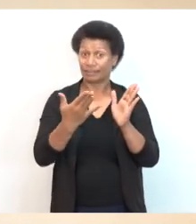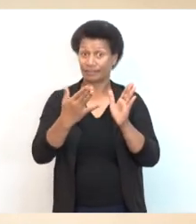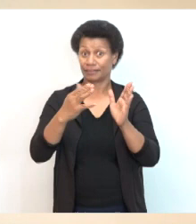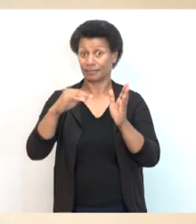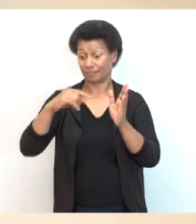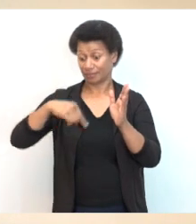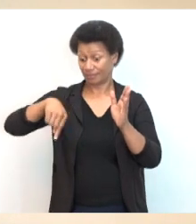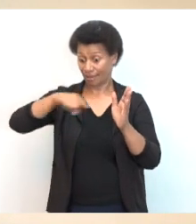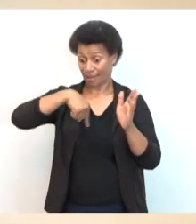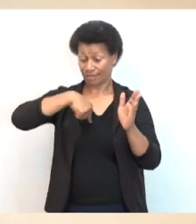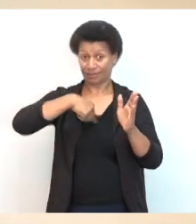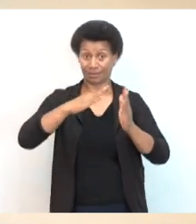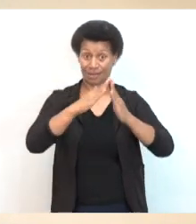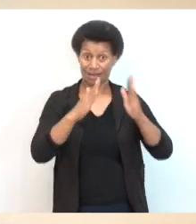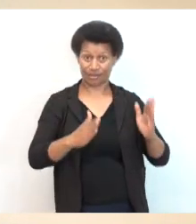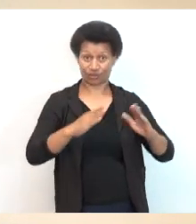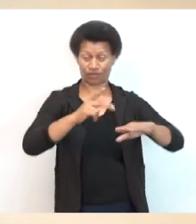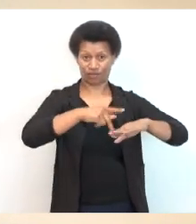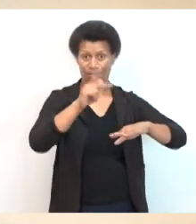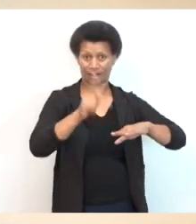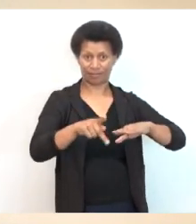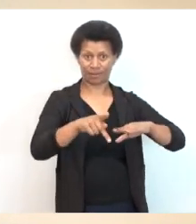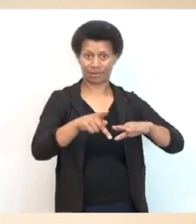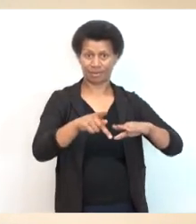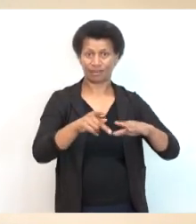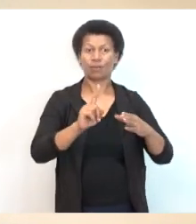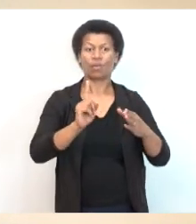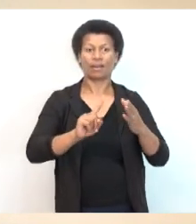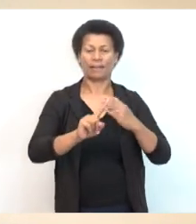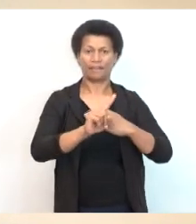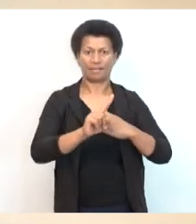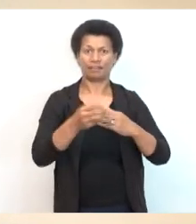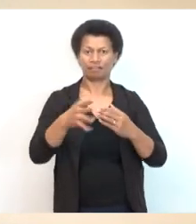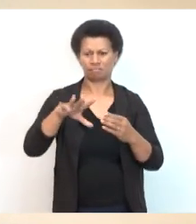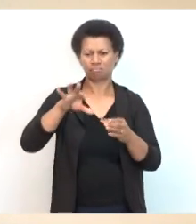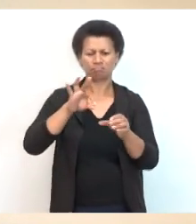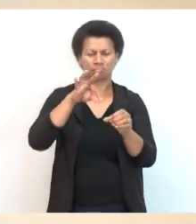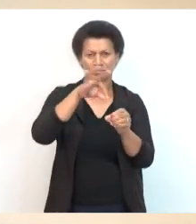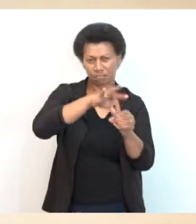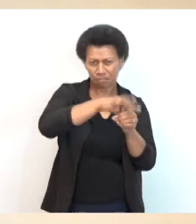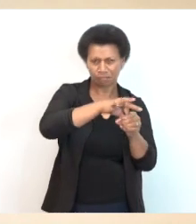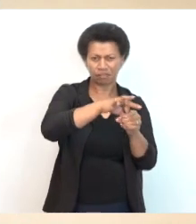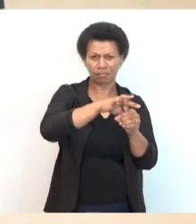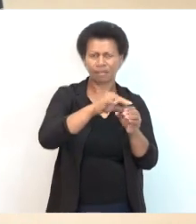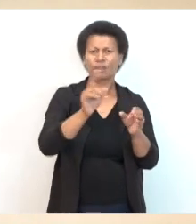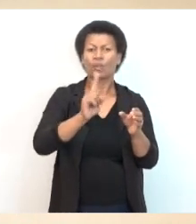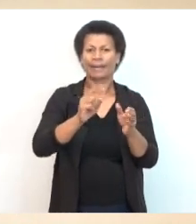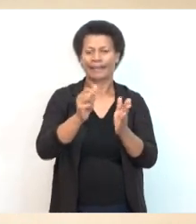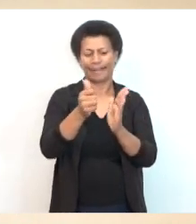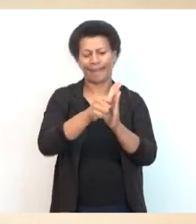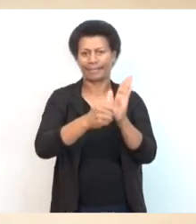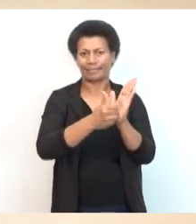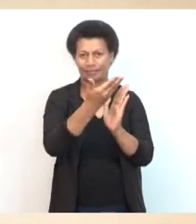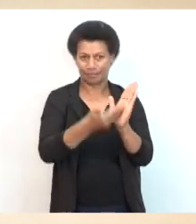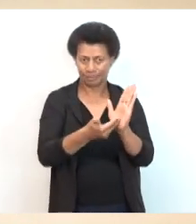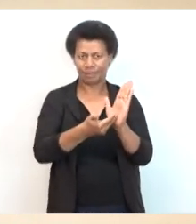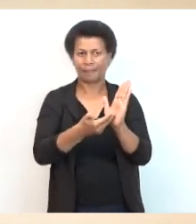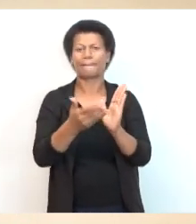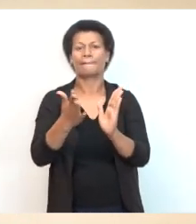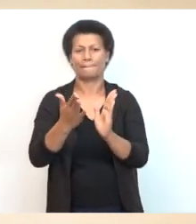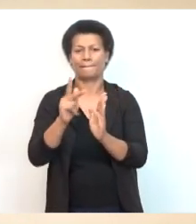of Representatives or Parliament, and in effect have a majority vote to decide the legislation enacted by Parliament.